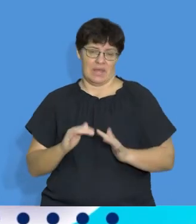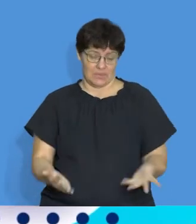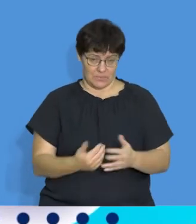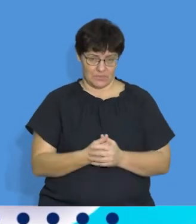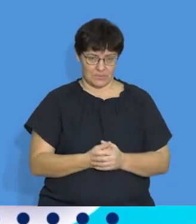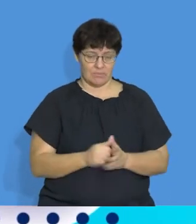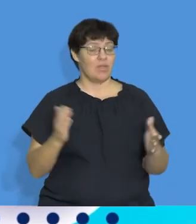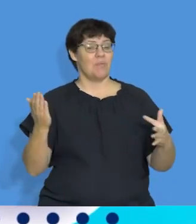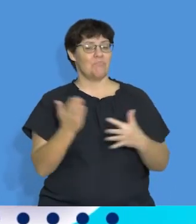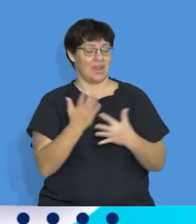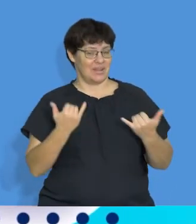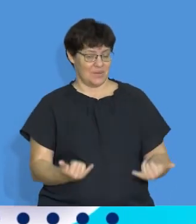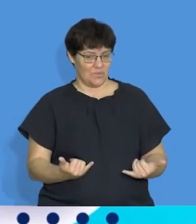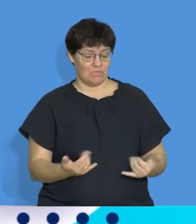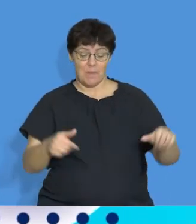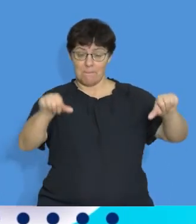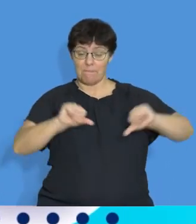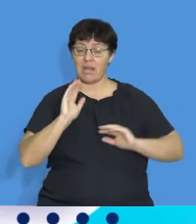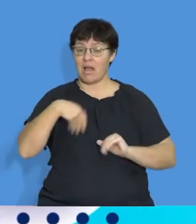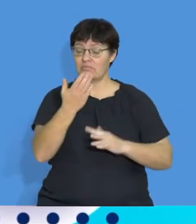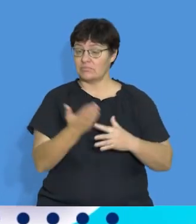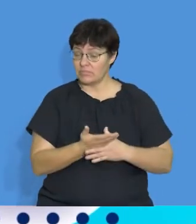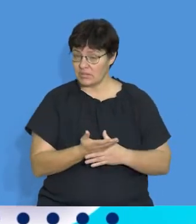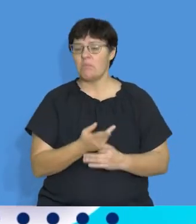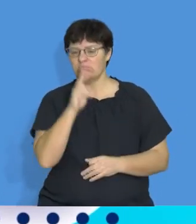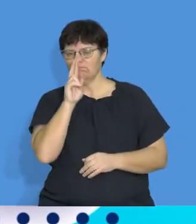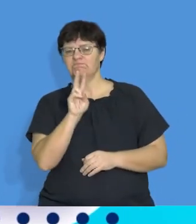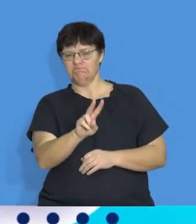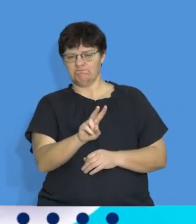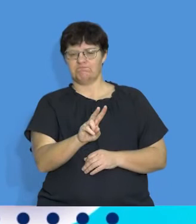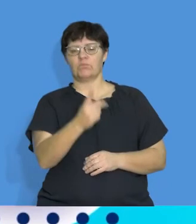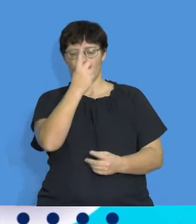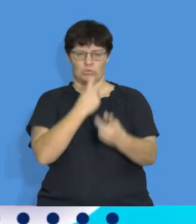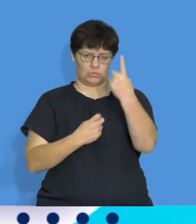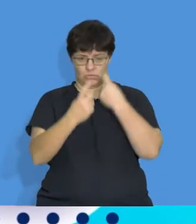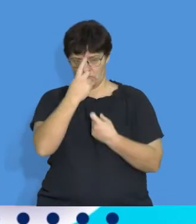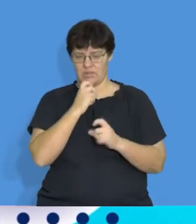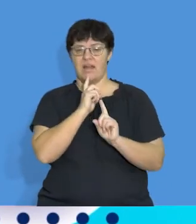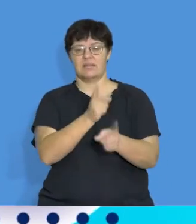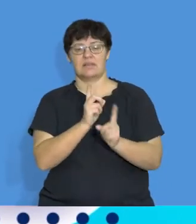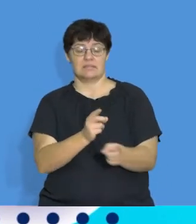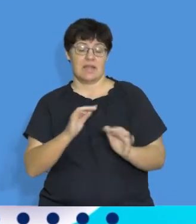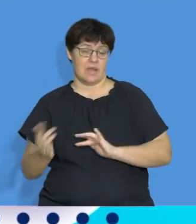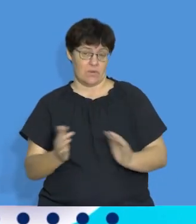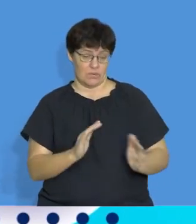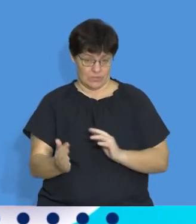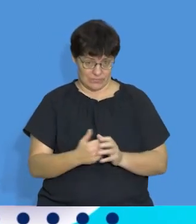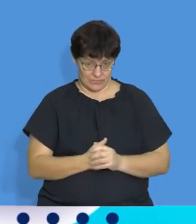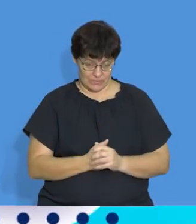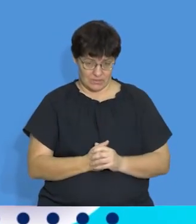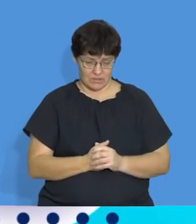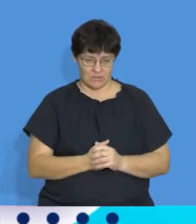short break for now. When we come back, we'll look at typical circuit problems and see how we work around, your